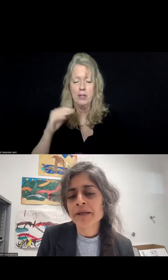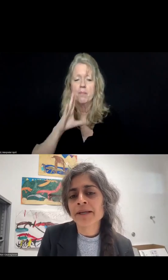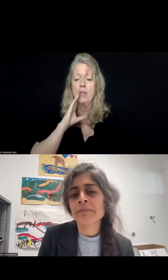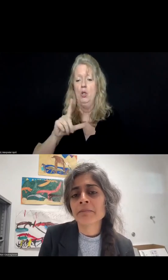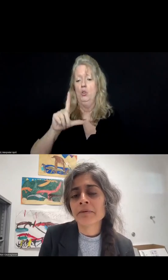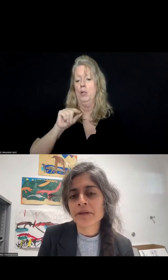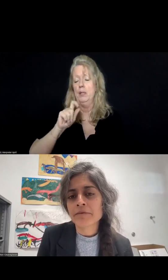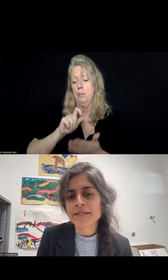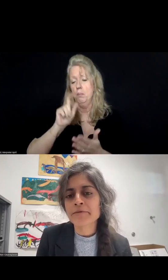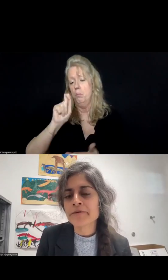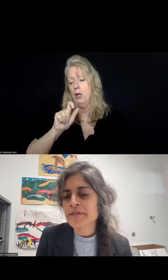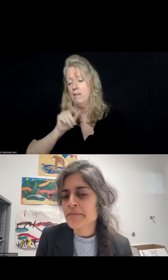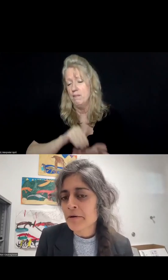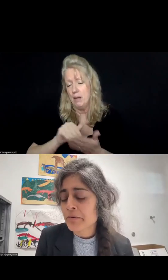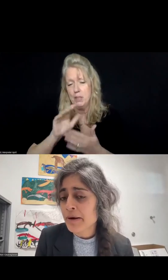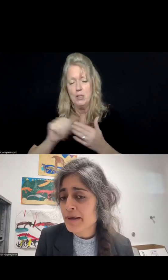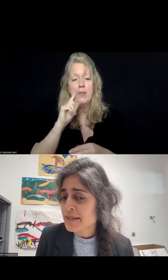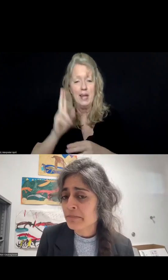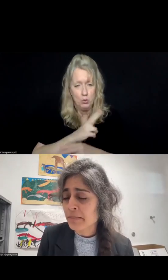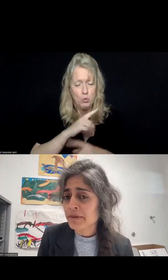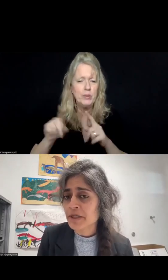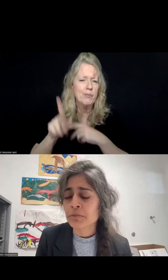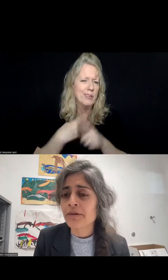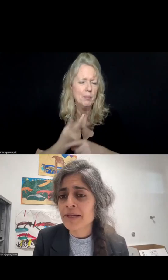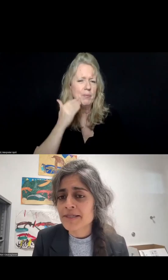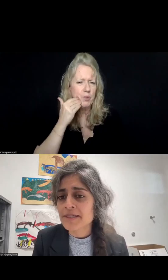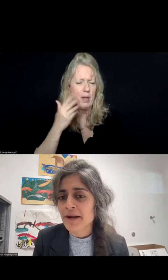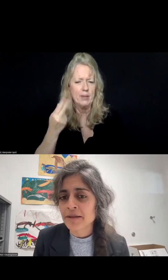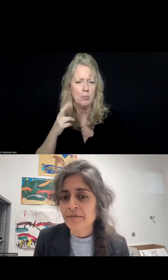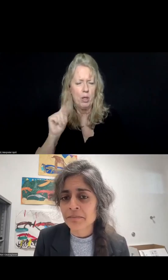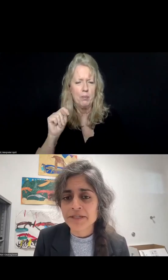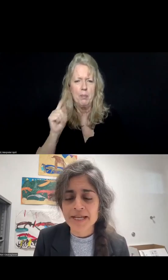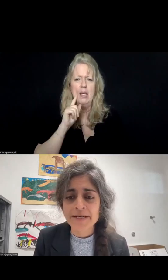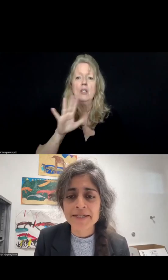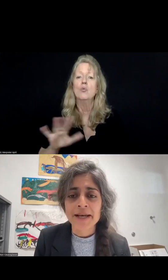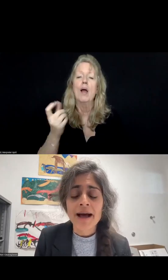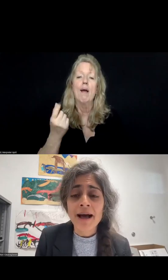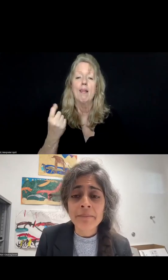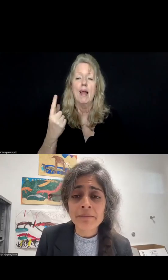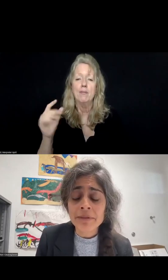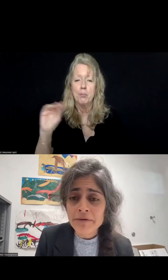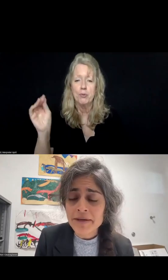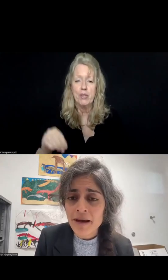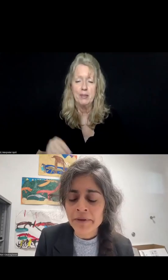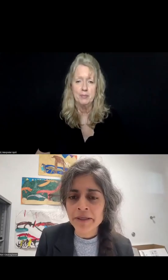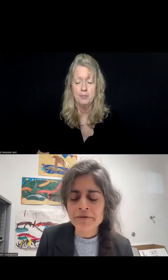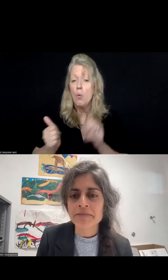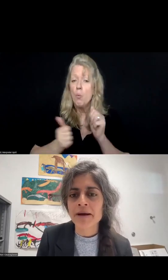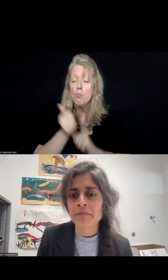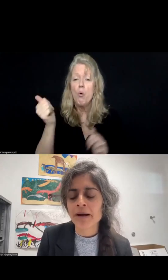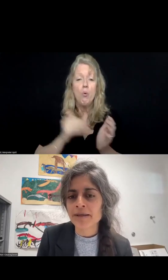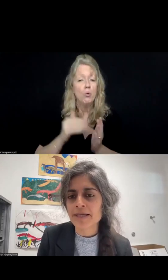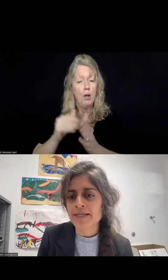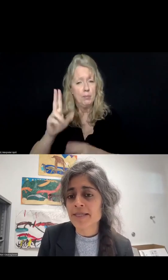28.5 million people in the US who use a tobacco product. The population prevalence is around 11%. The most commonly